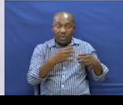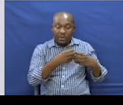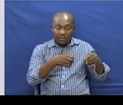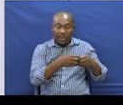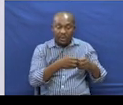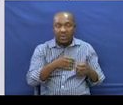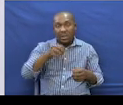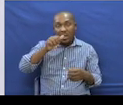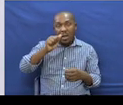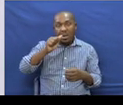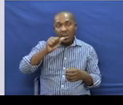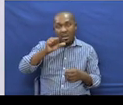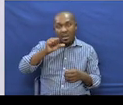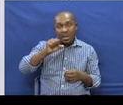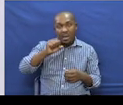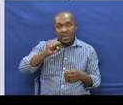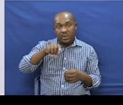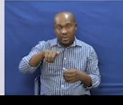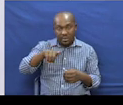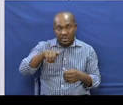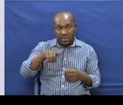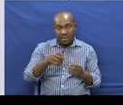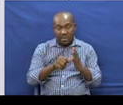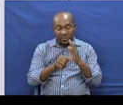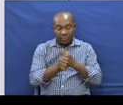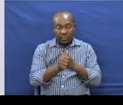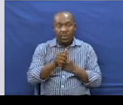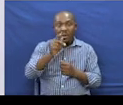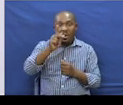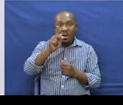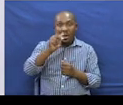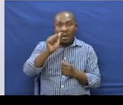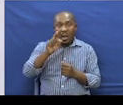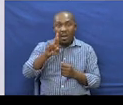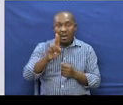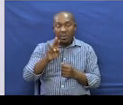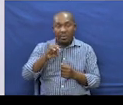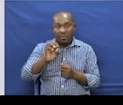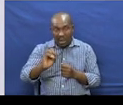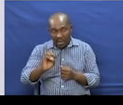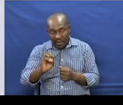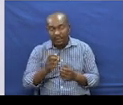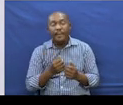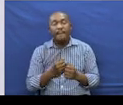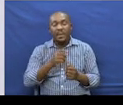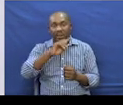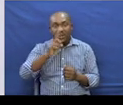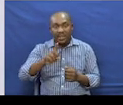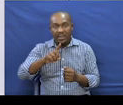Party, which was led by Abeid Amani Karume, Zanzibar Nationalistic Party,